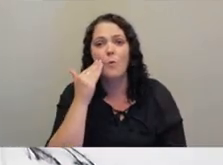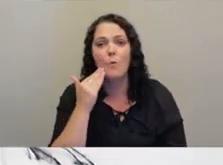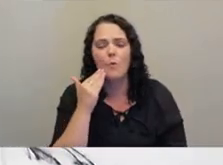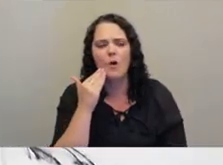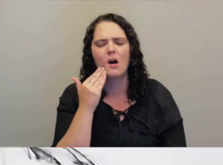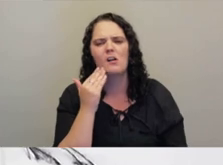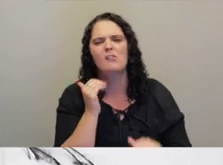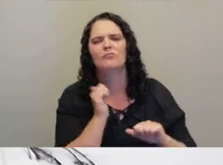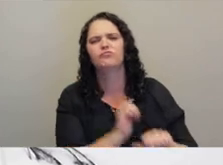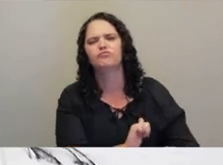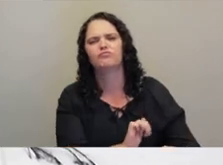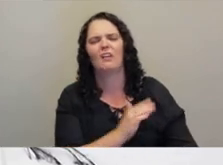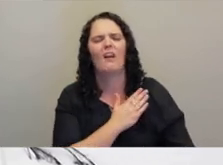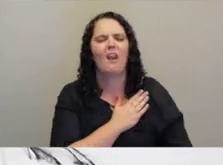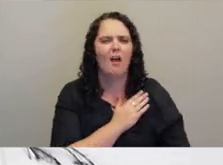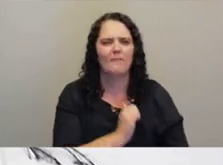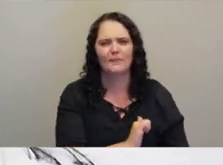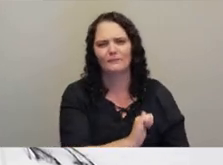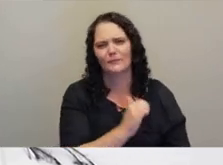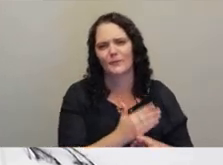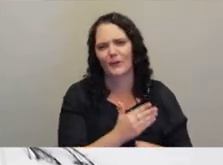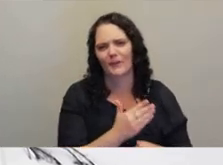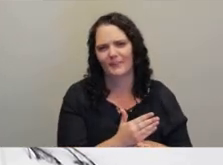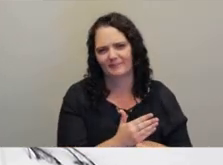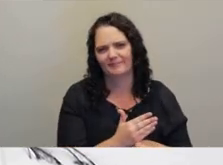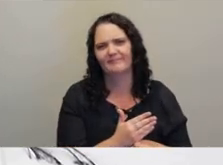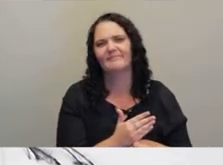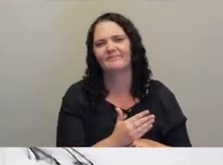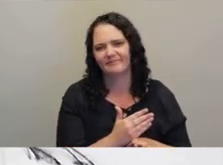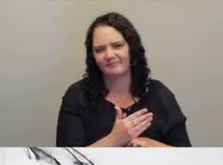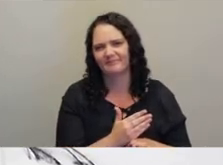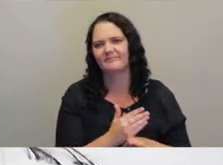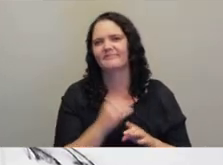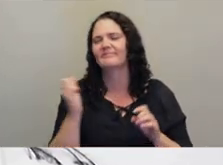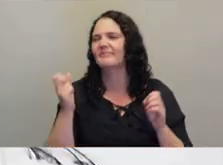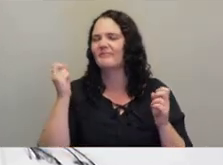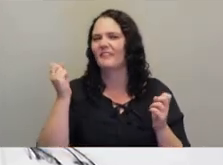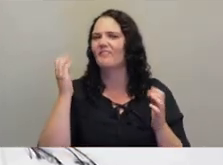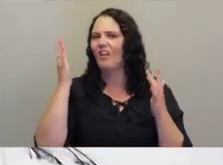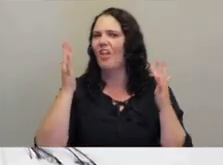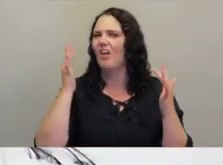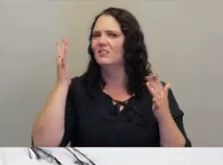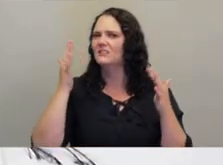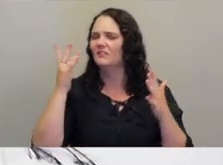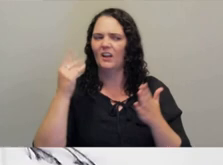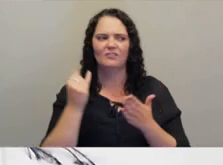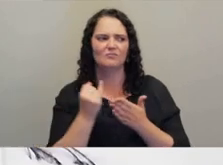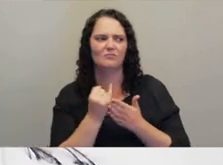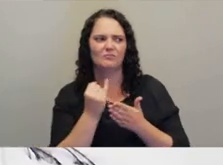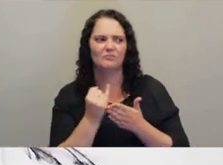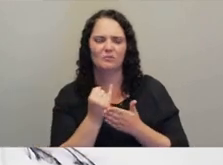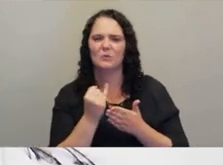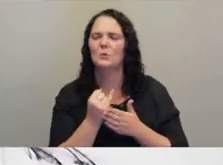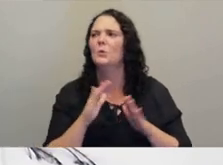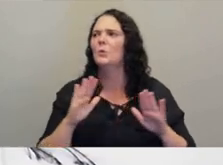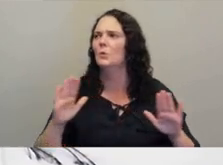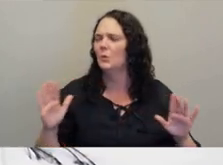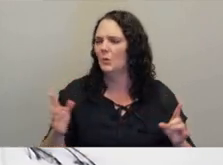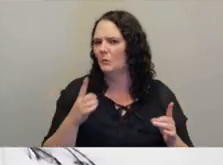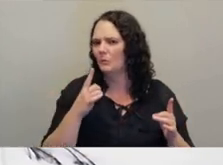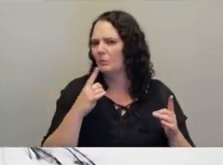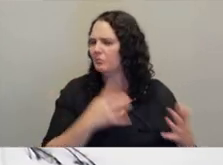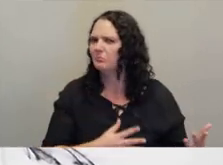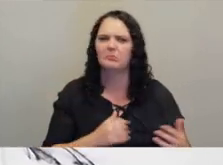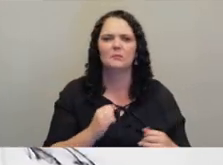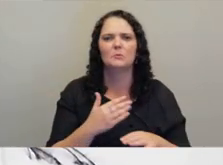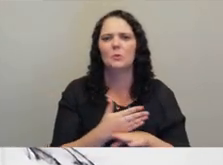in a contemporary context. That was a criticism that was leveled against him by the great philosopher Denis Diderot, who very much